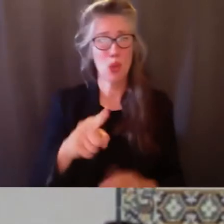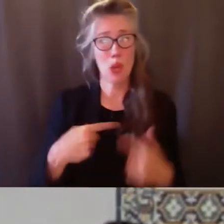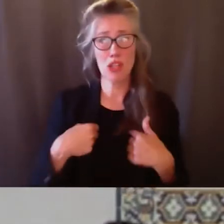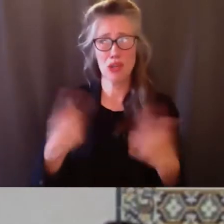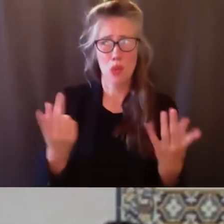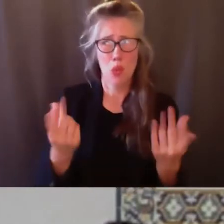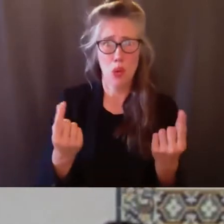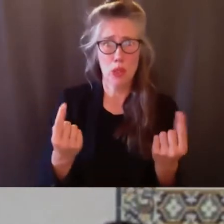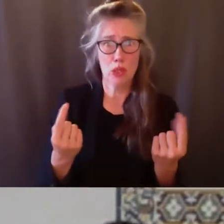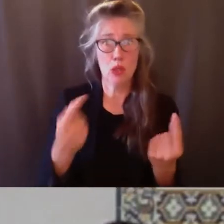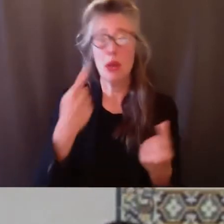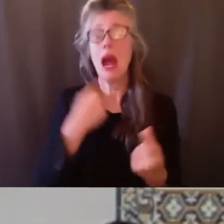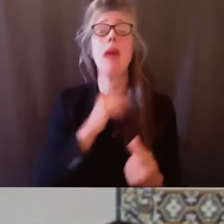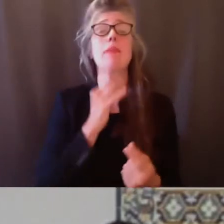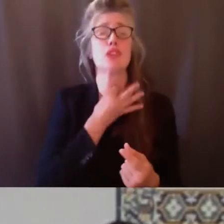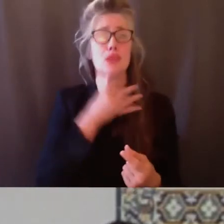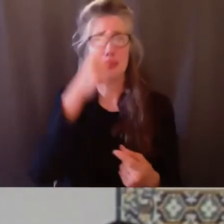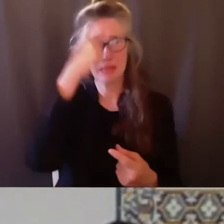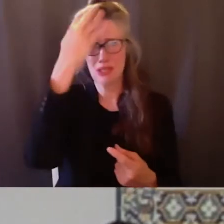a curiosity.